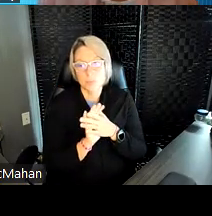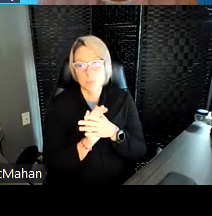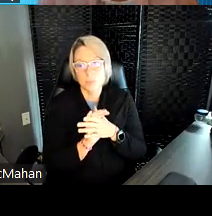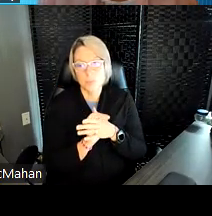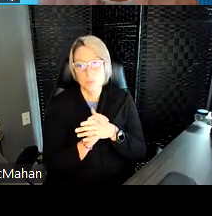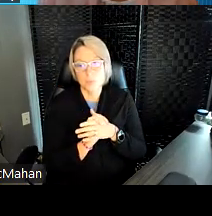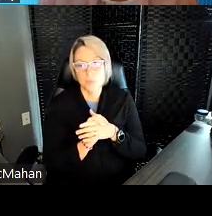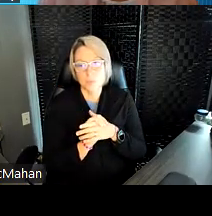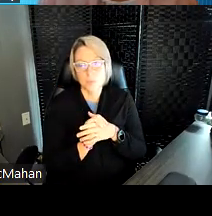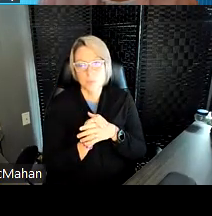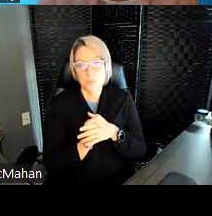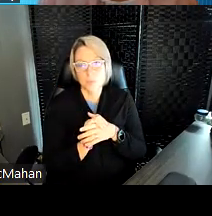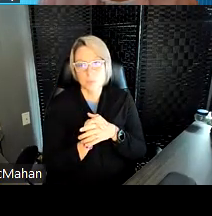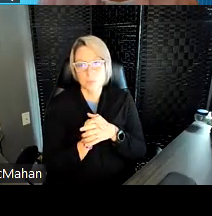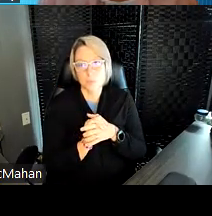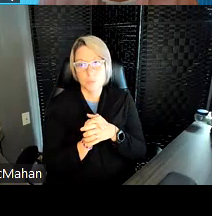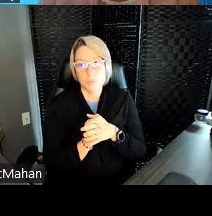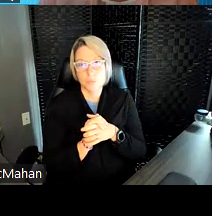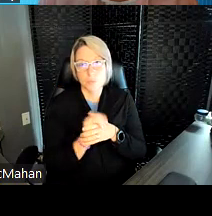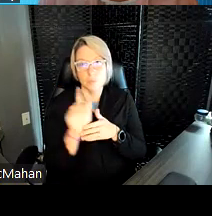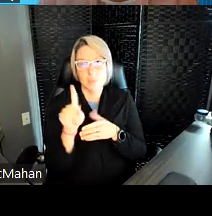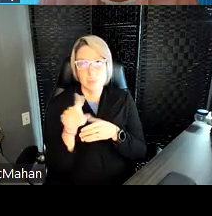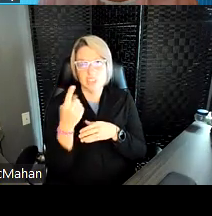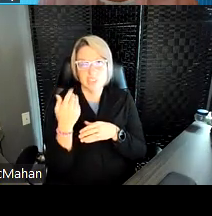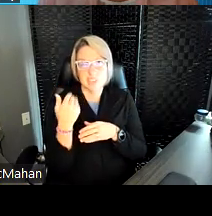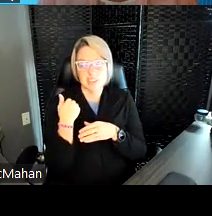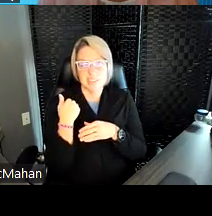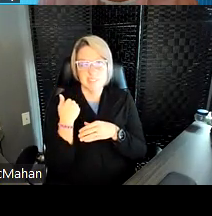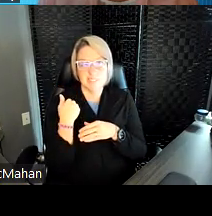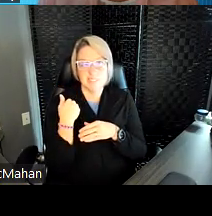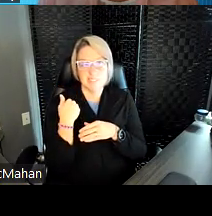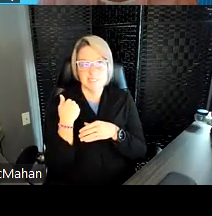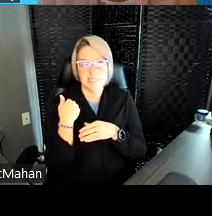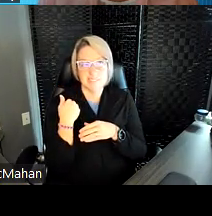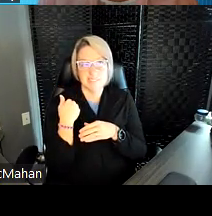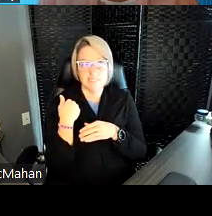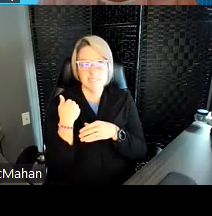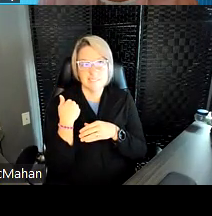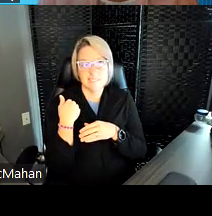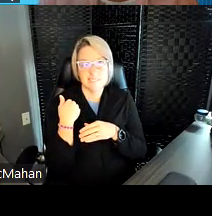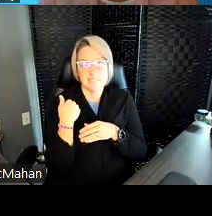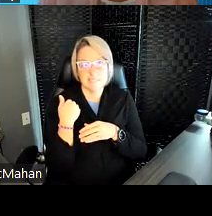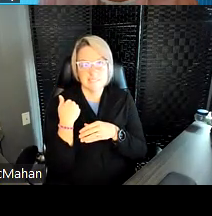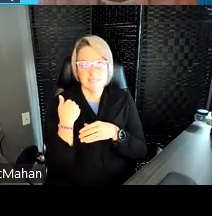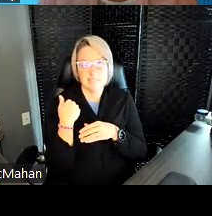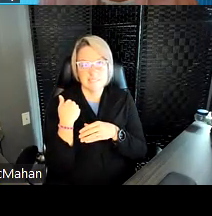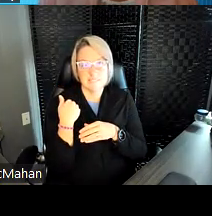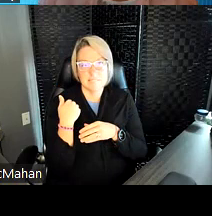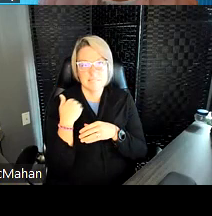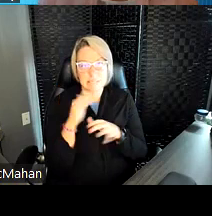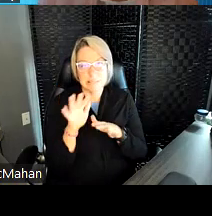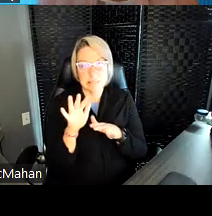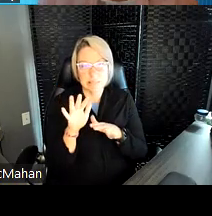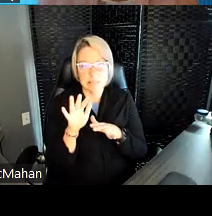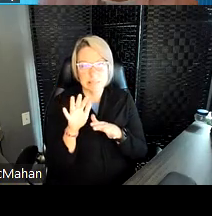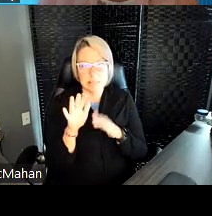Believe it or not, I'm just have this little tiny, there it is again. Doggone, did that bad thing again. Hang on